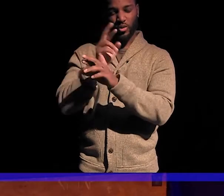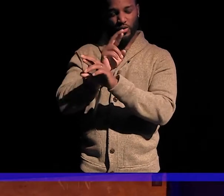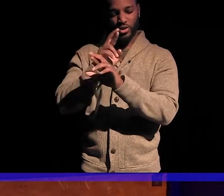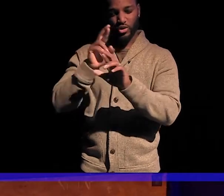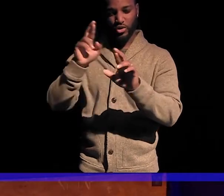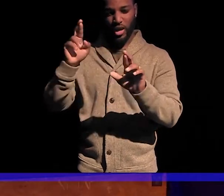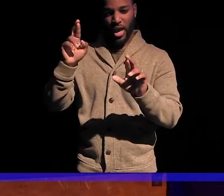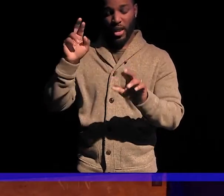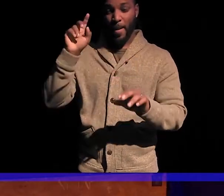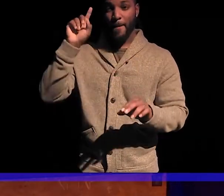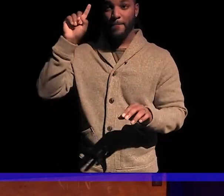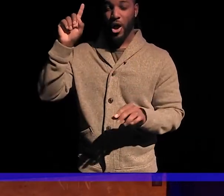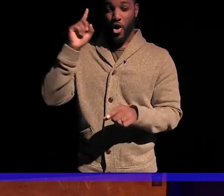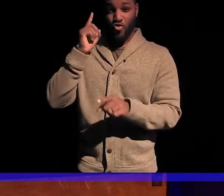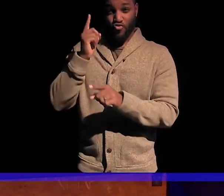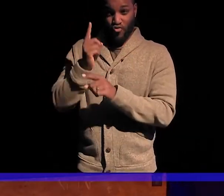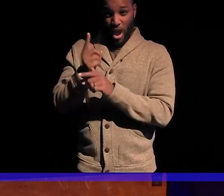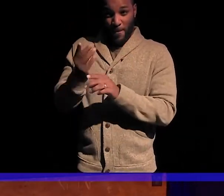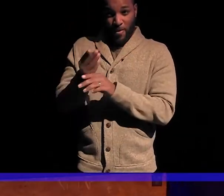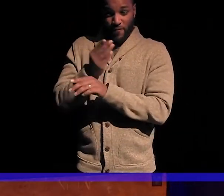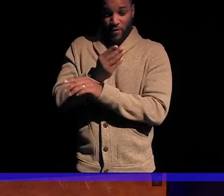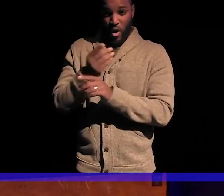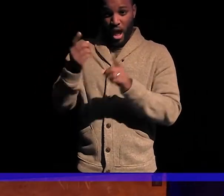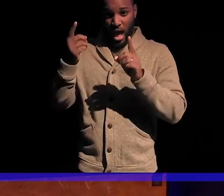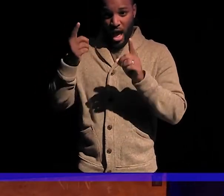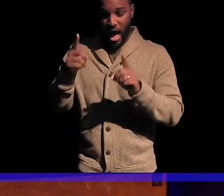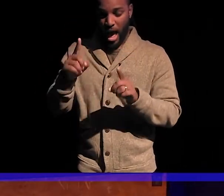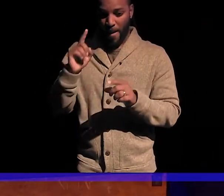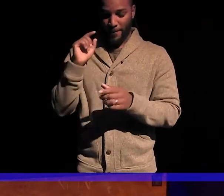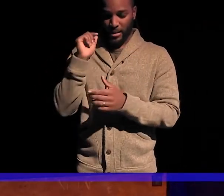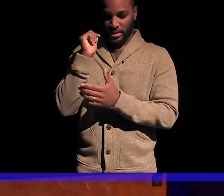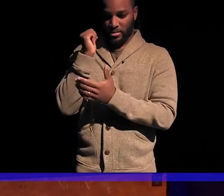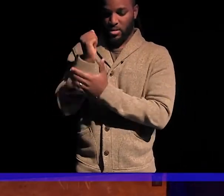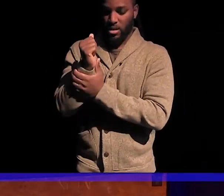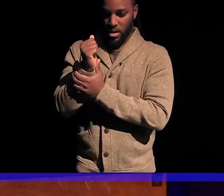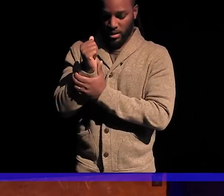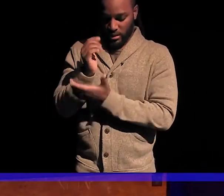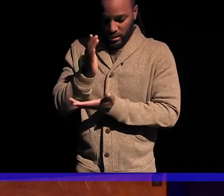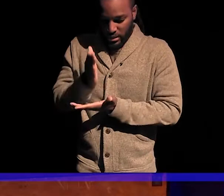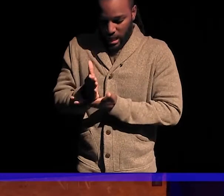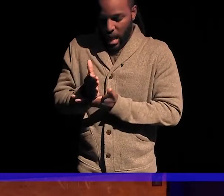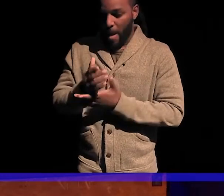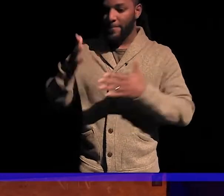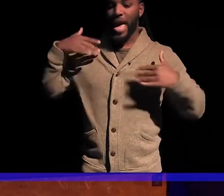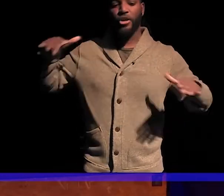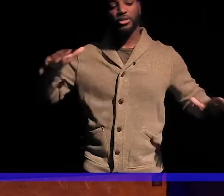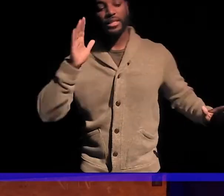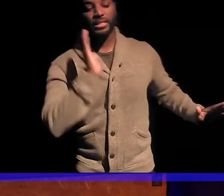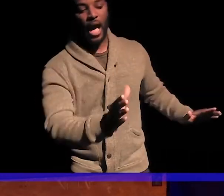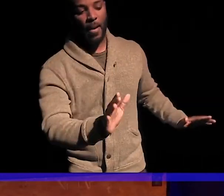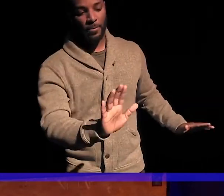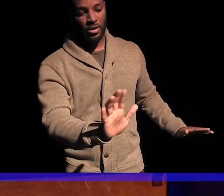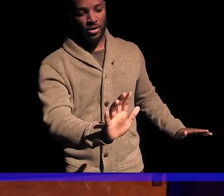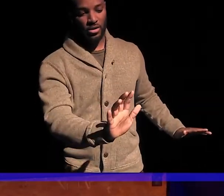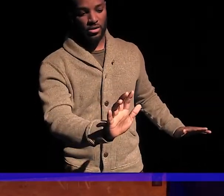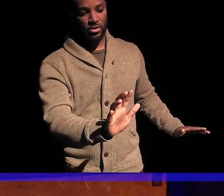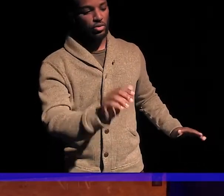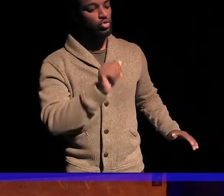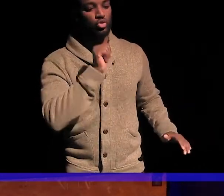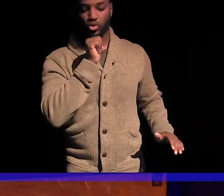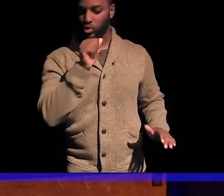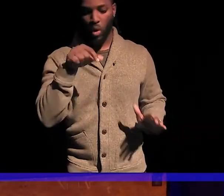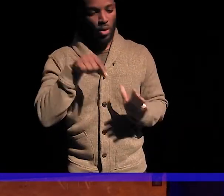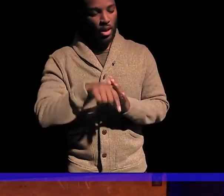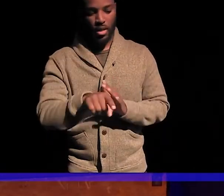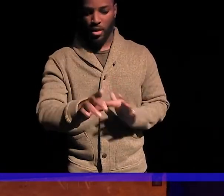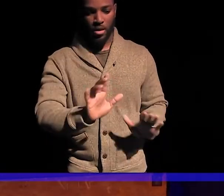And he's the moment before it happens, and the angel of the Lord speaks to Abraham and says, Abraham, stop. Don't lay a hand on